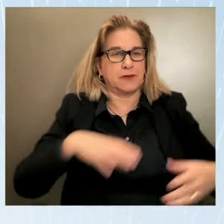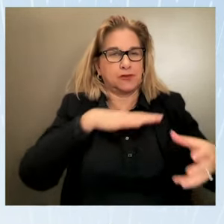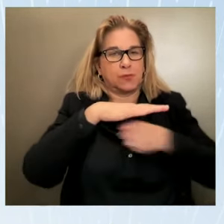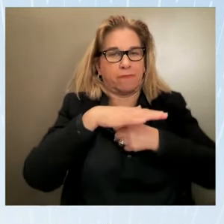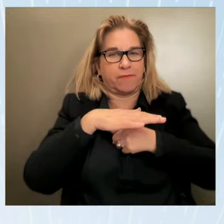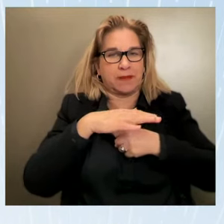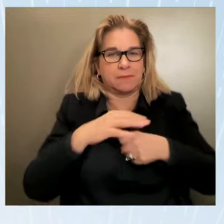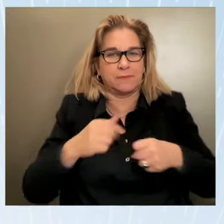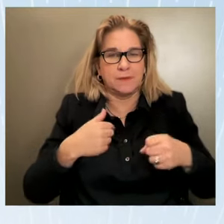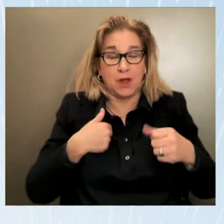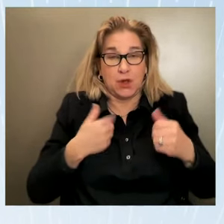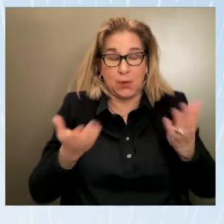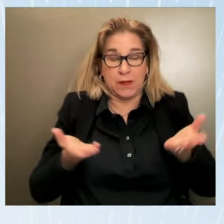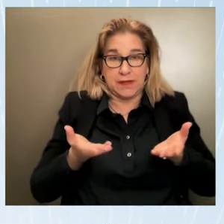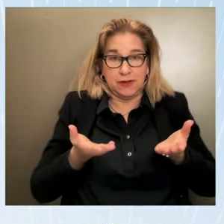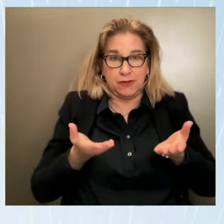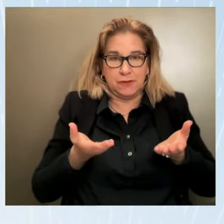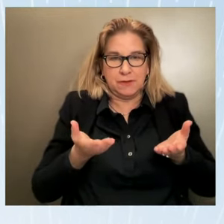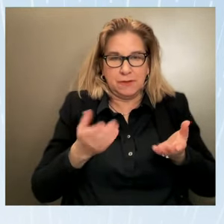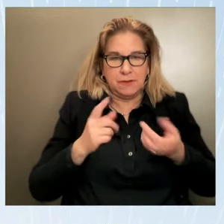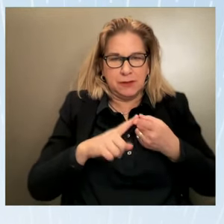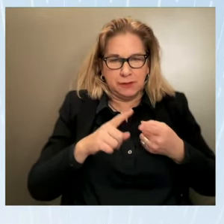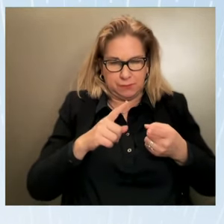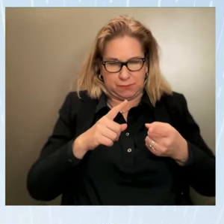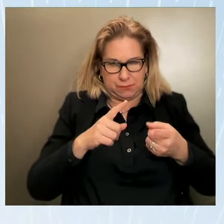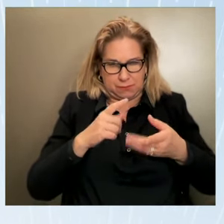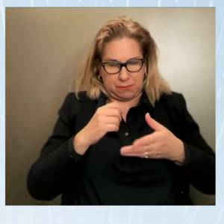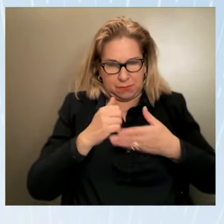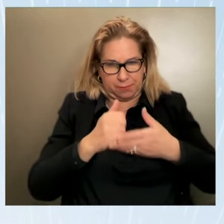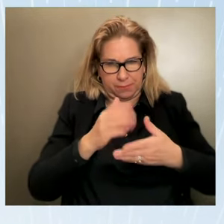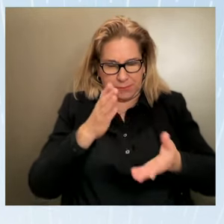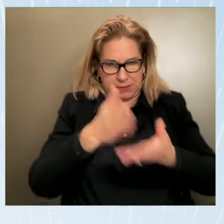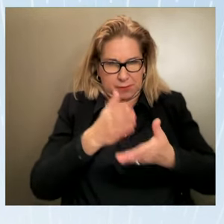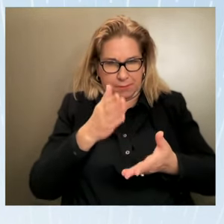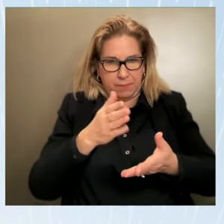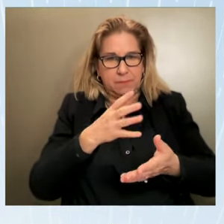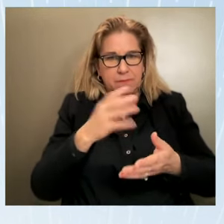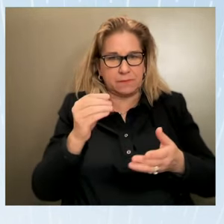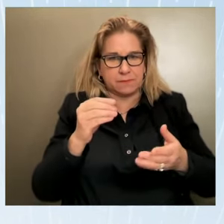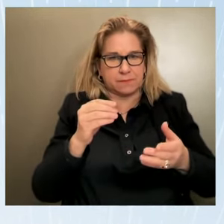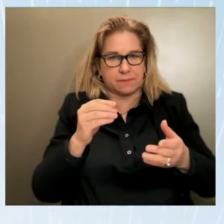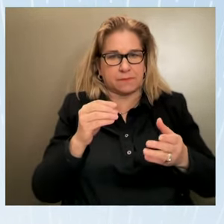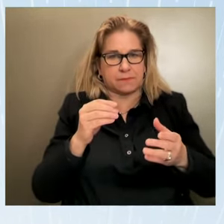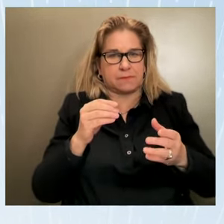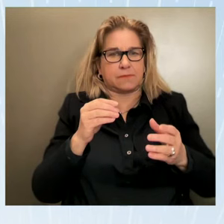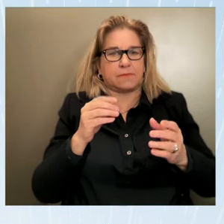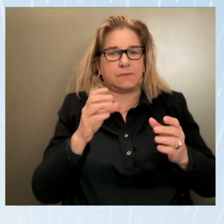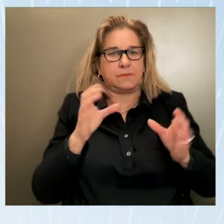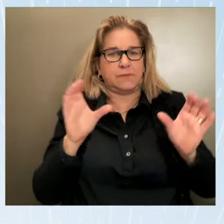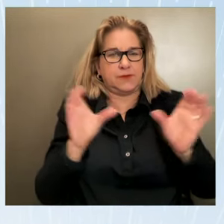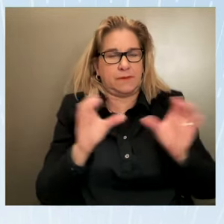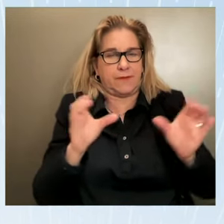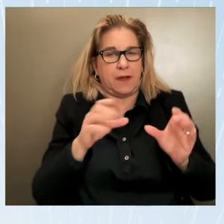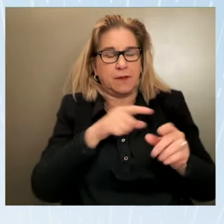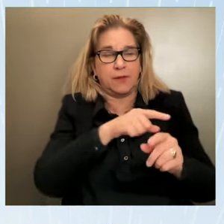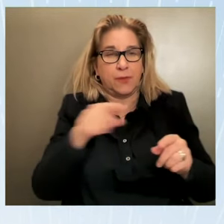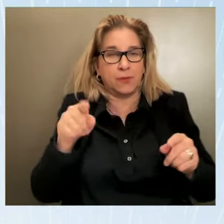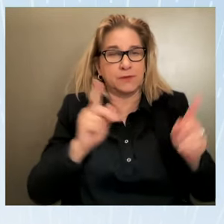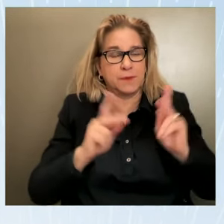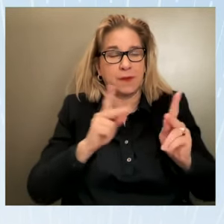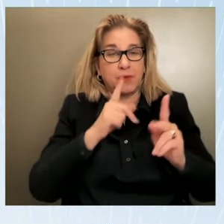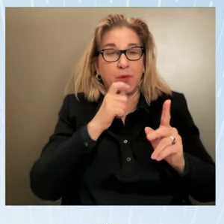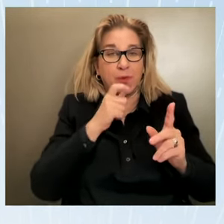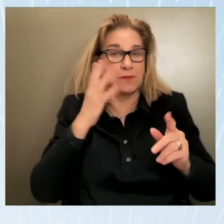trafficking visas. Now there are two enforcement agencies within the Department of Labor that actually have that authority. Our investigators are